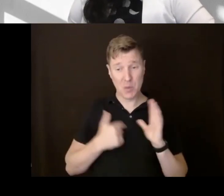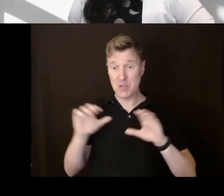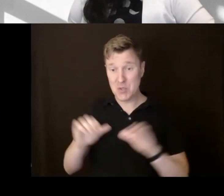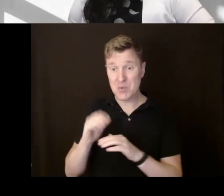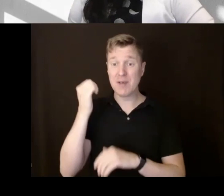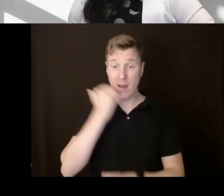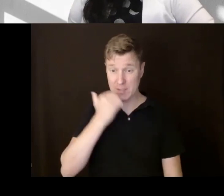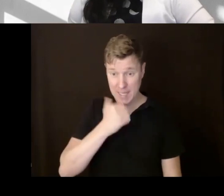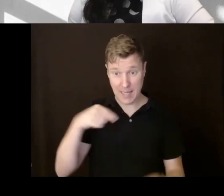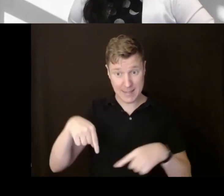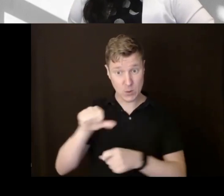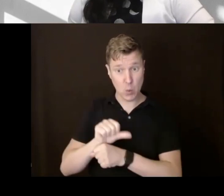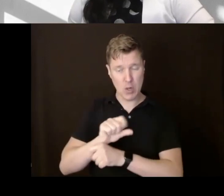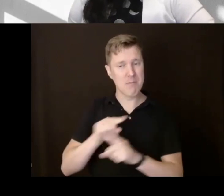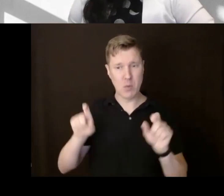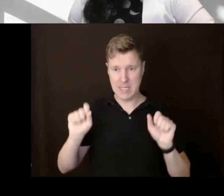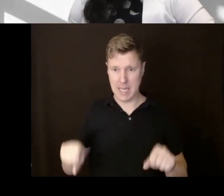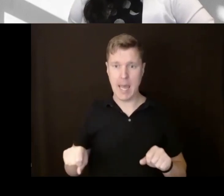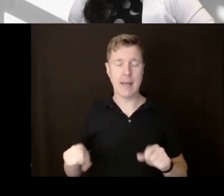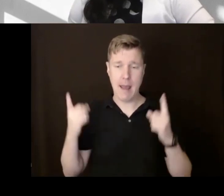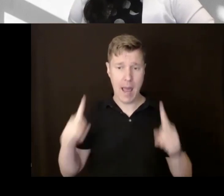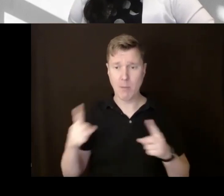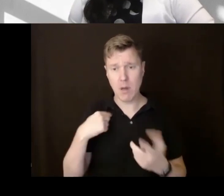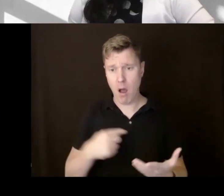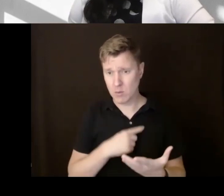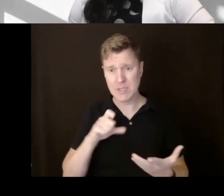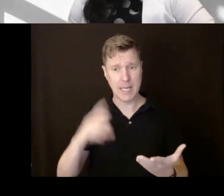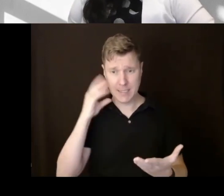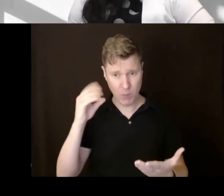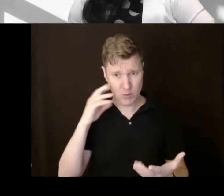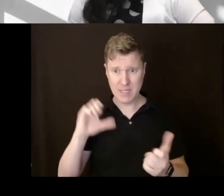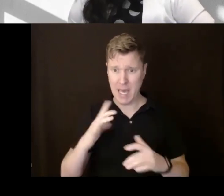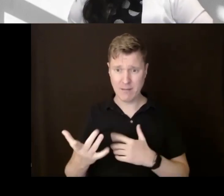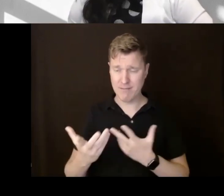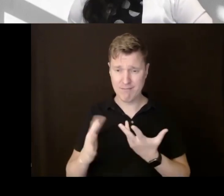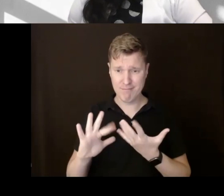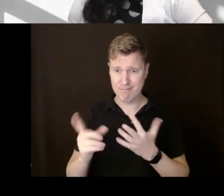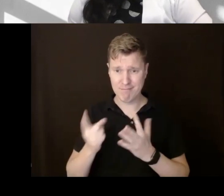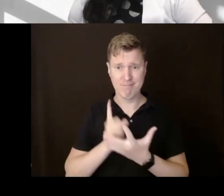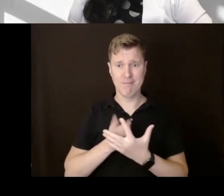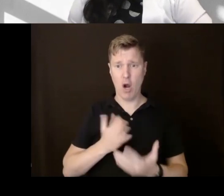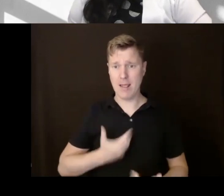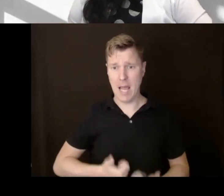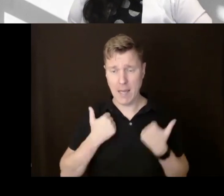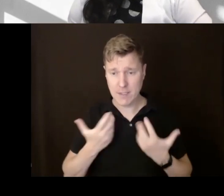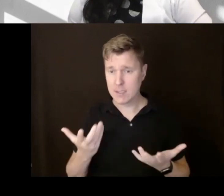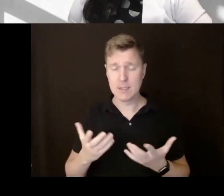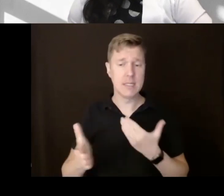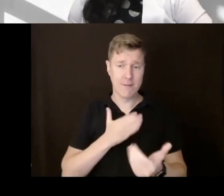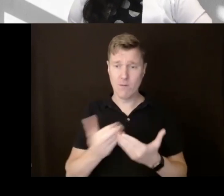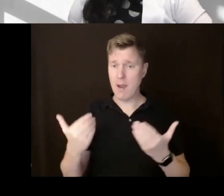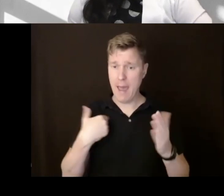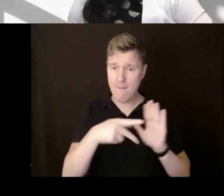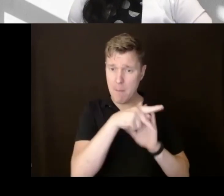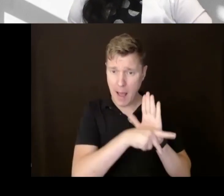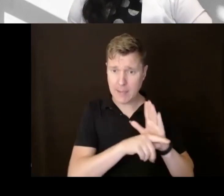it also and experience it. And it can happen anywhere, right? Even if we have policies and